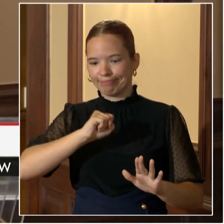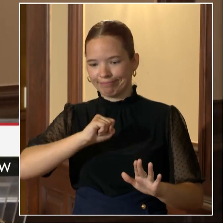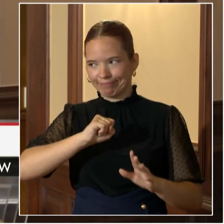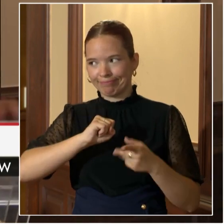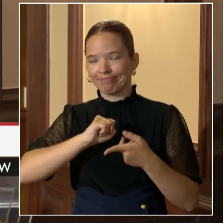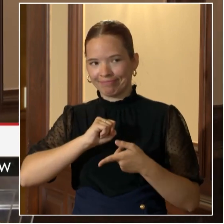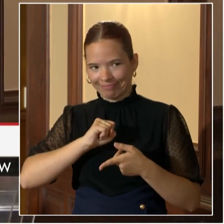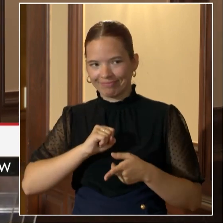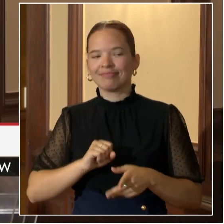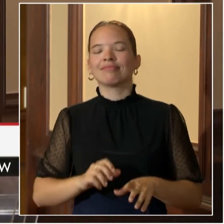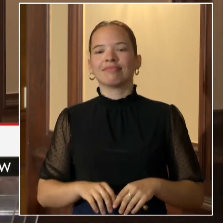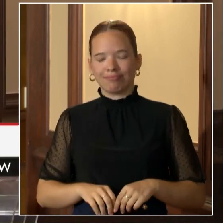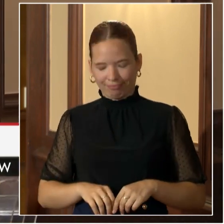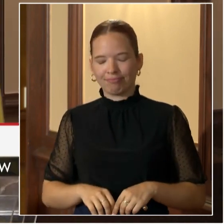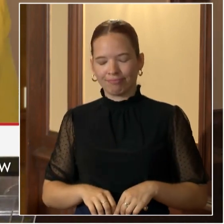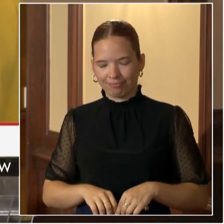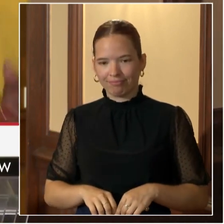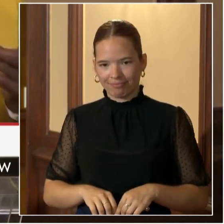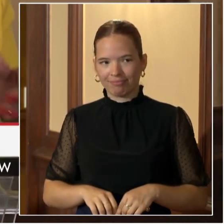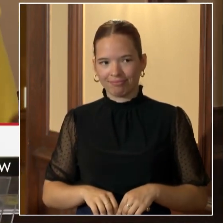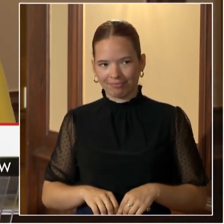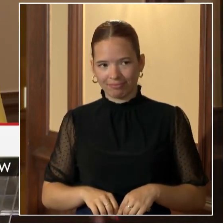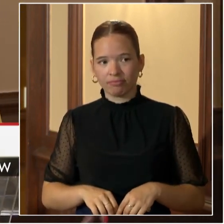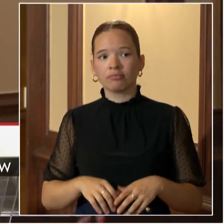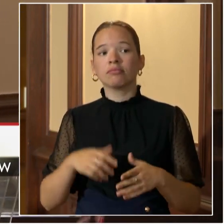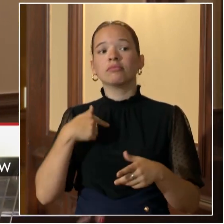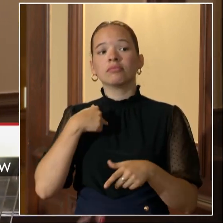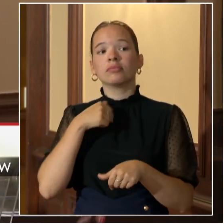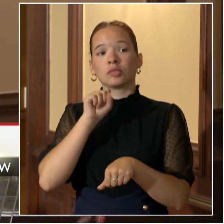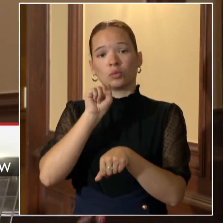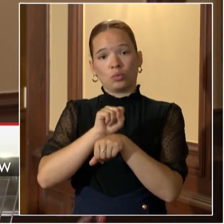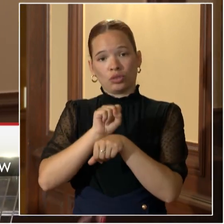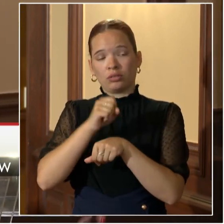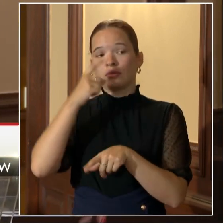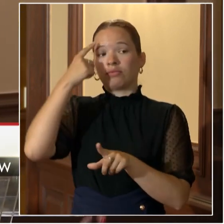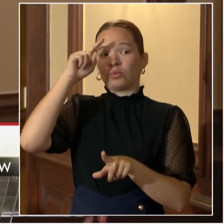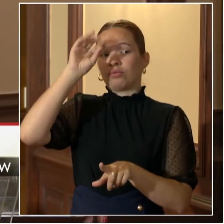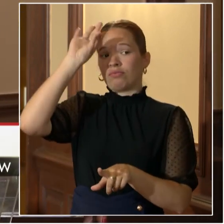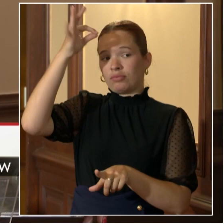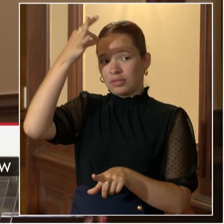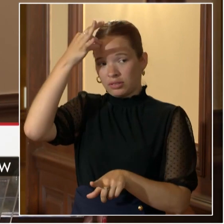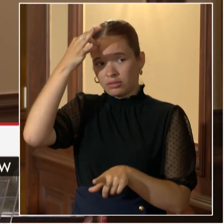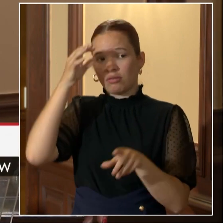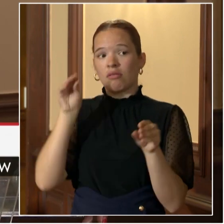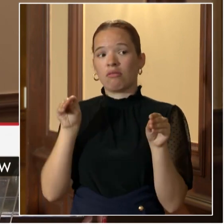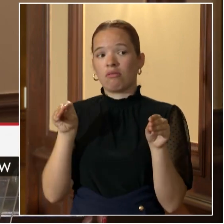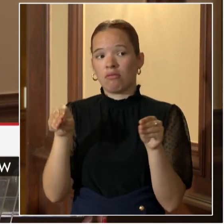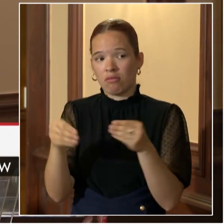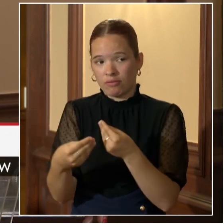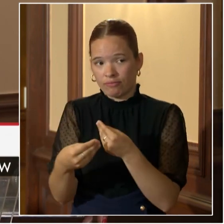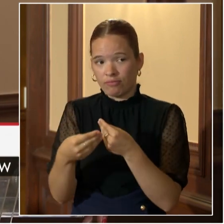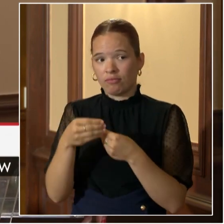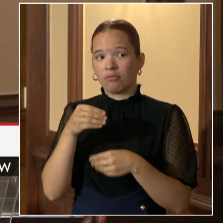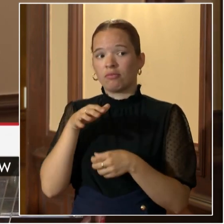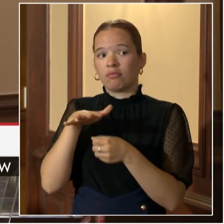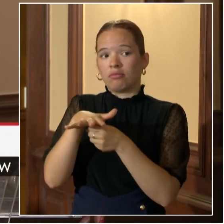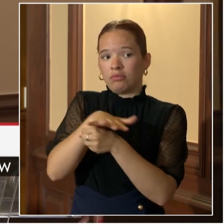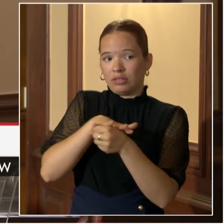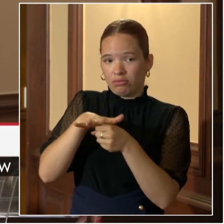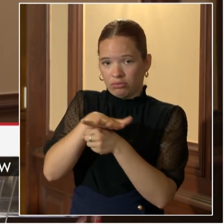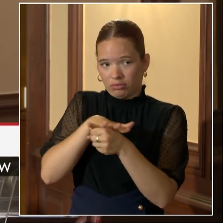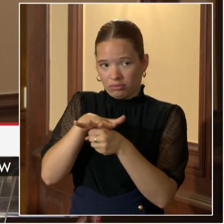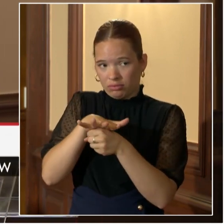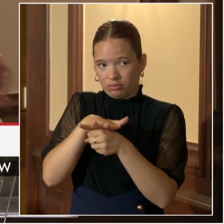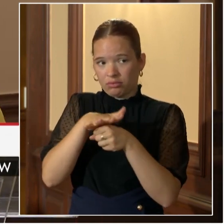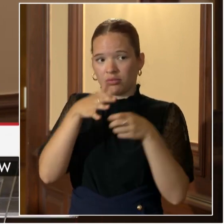Federal and Regional Affairs, led by Eugene Kinlow. And since we last met, we have a new